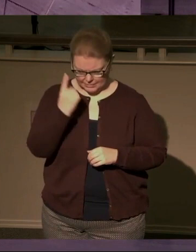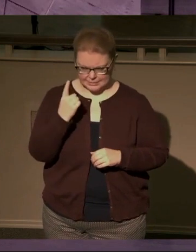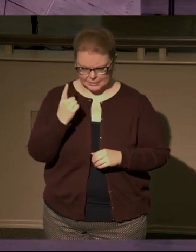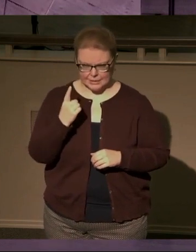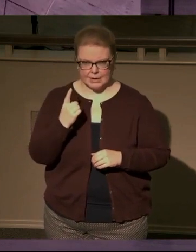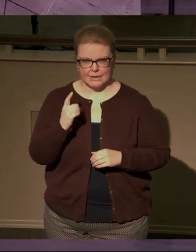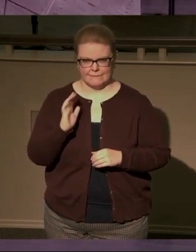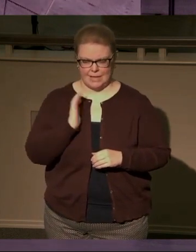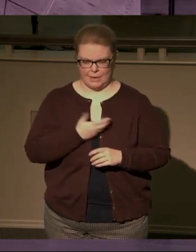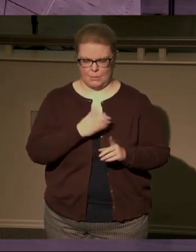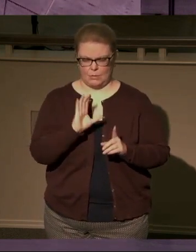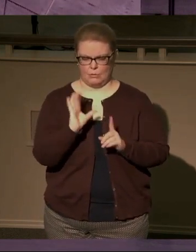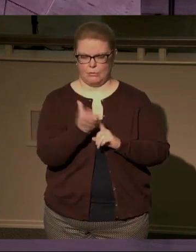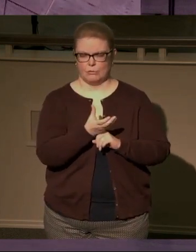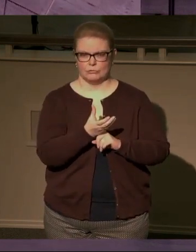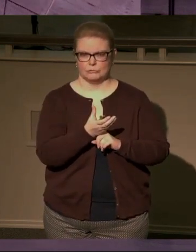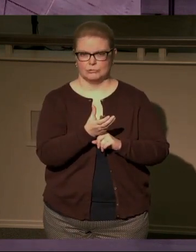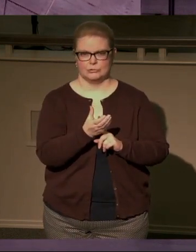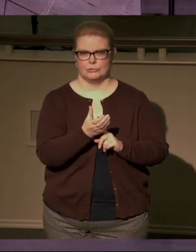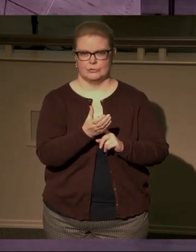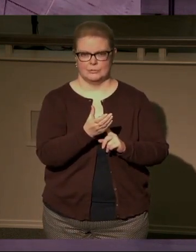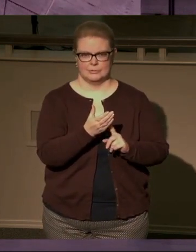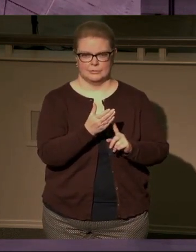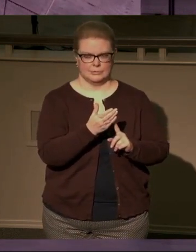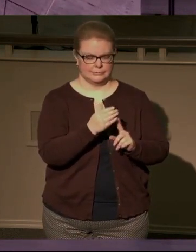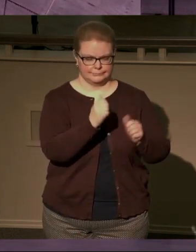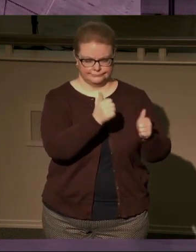our culture's degeneration is so